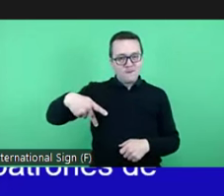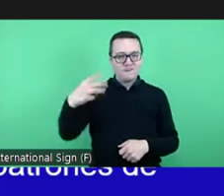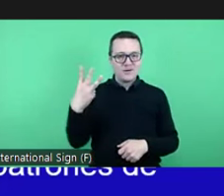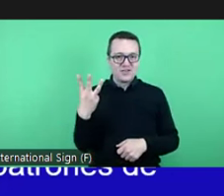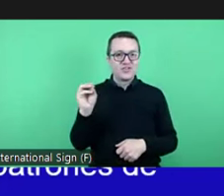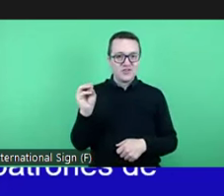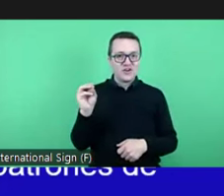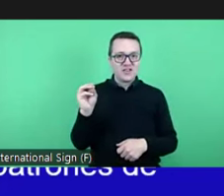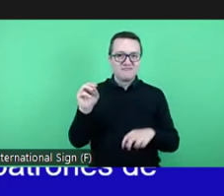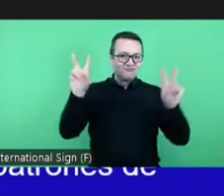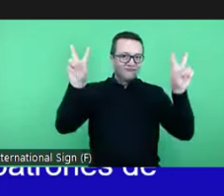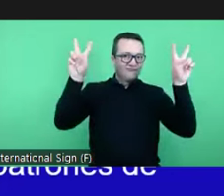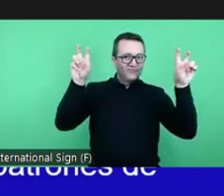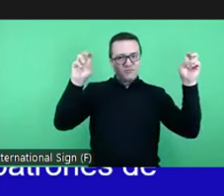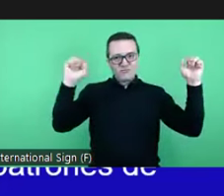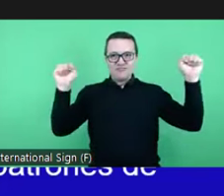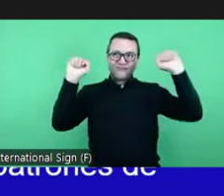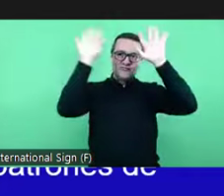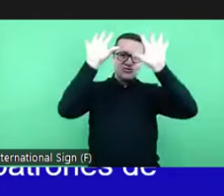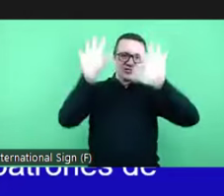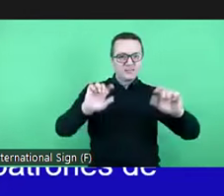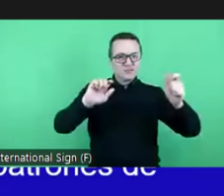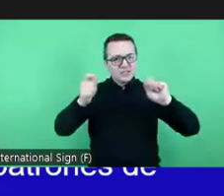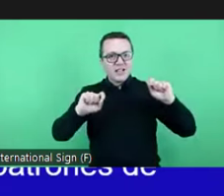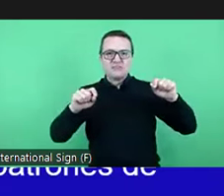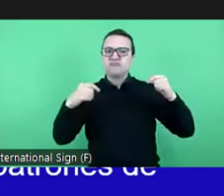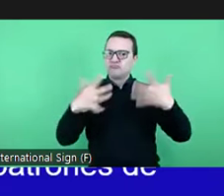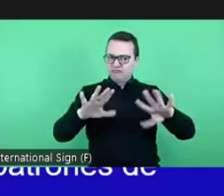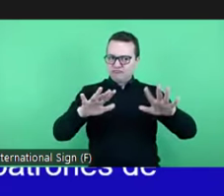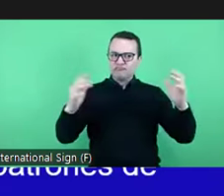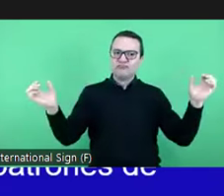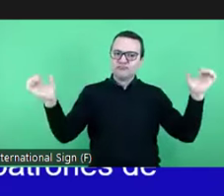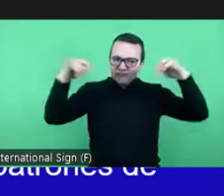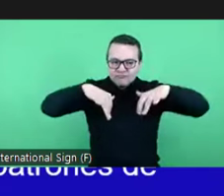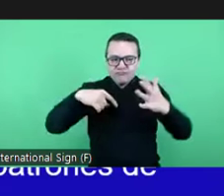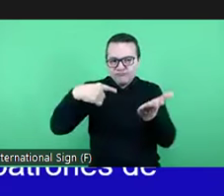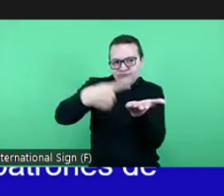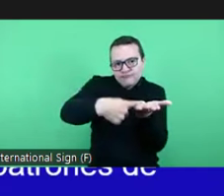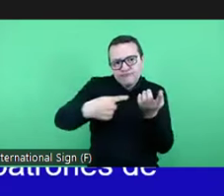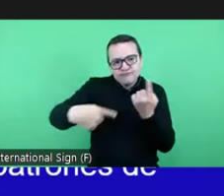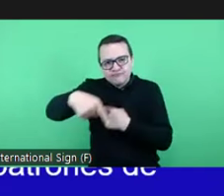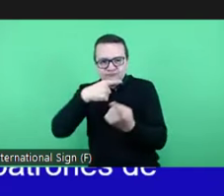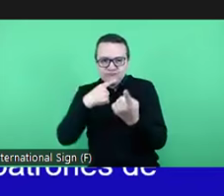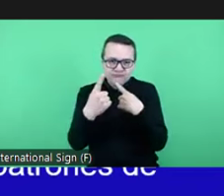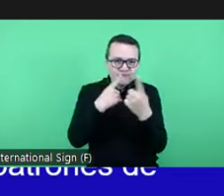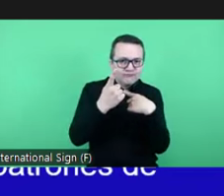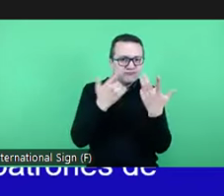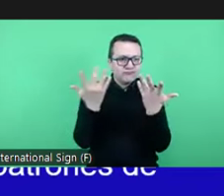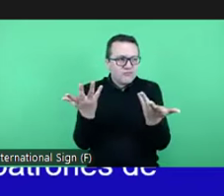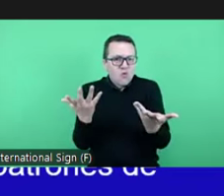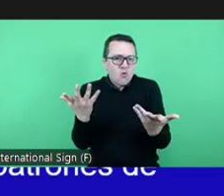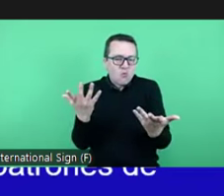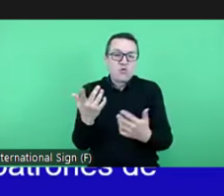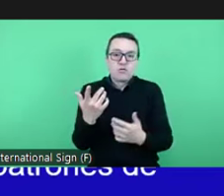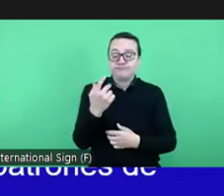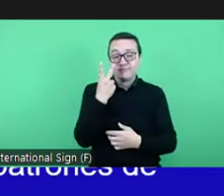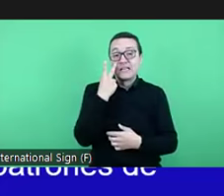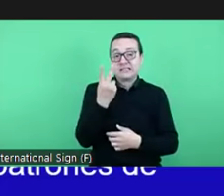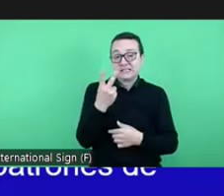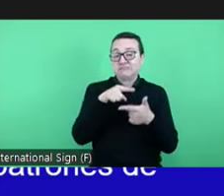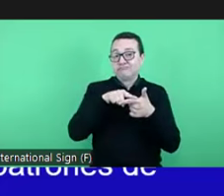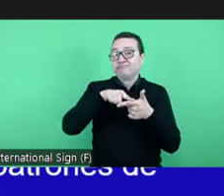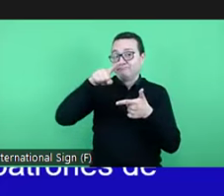which gente, really e os números analyzed the apontam para challenges that impacto we face, bastante and the considerável. numbers point to Perda, a número alto